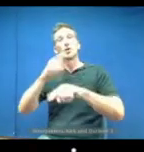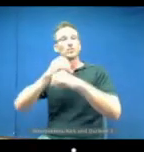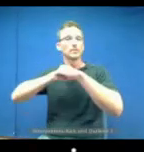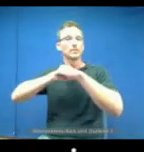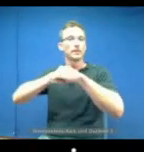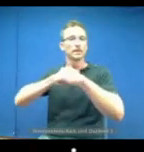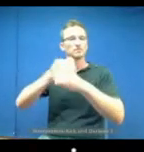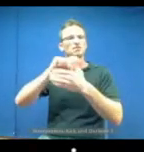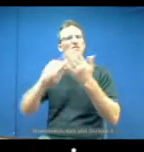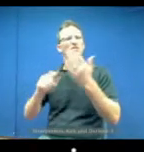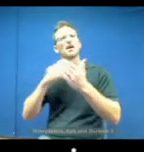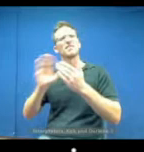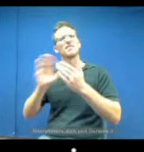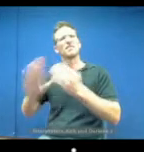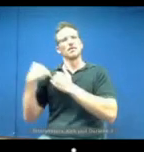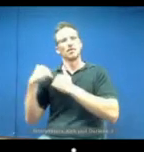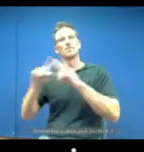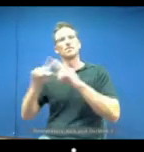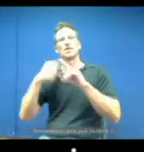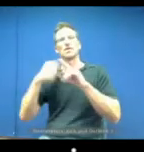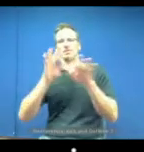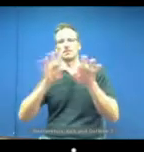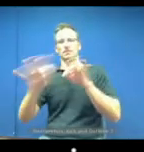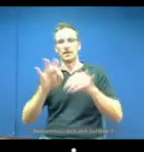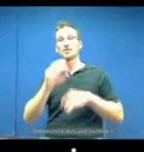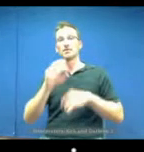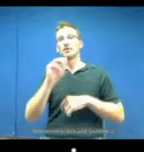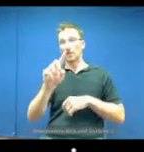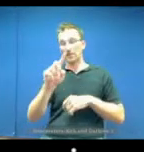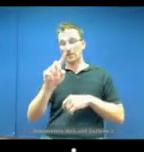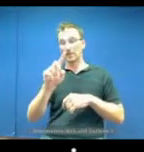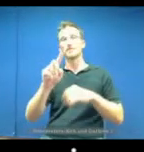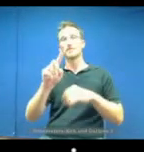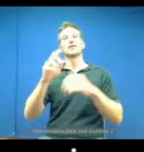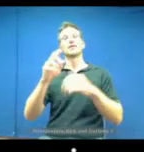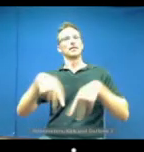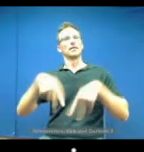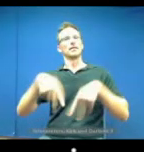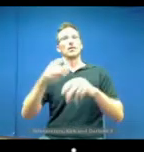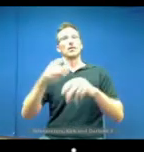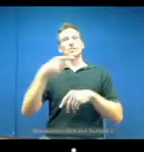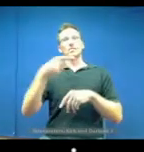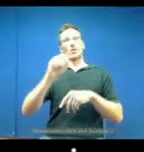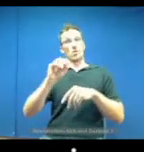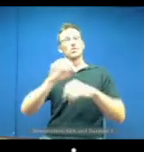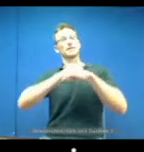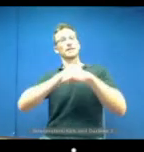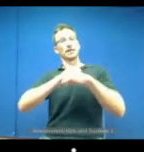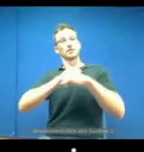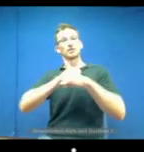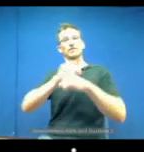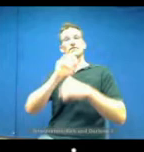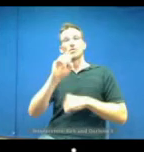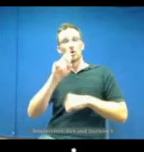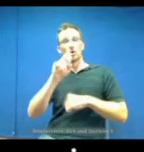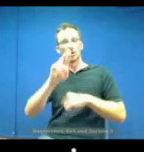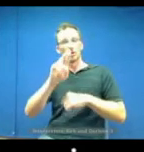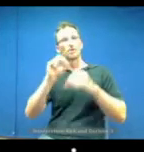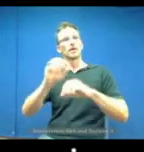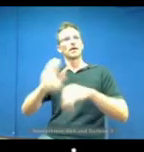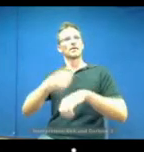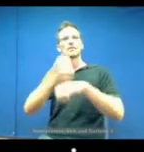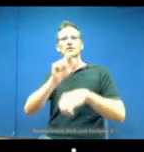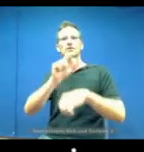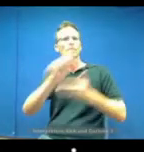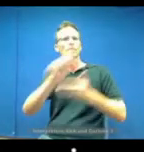also, public policy requires that you can get a protective order 24 hours a day, 7 days a week. And that can be